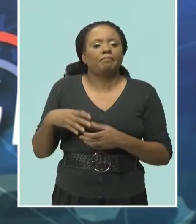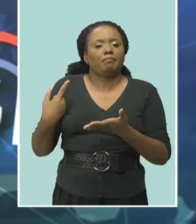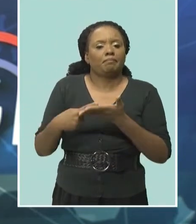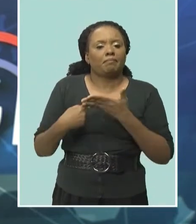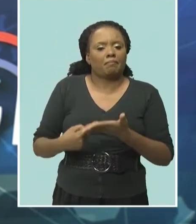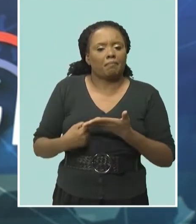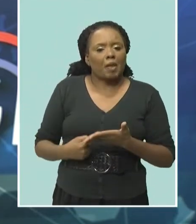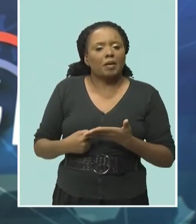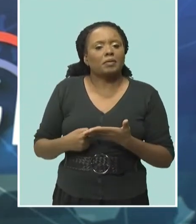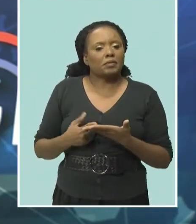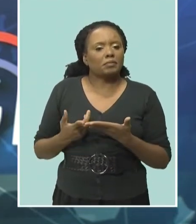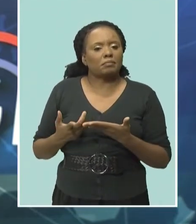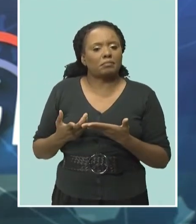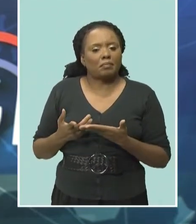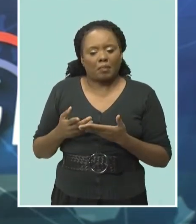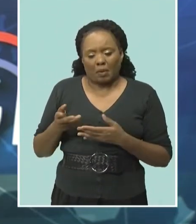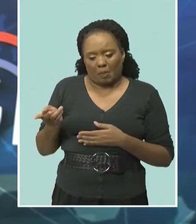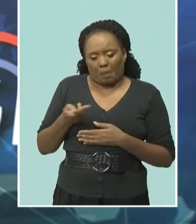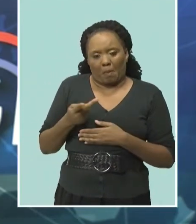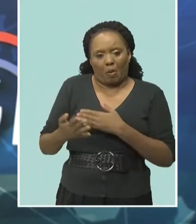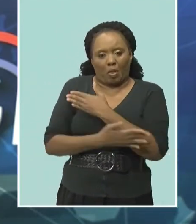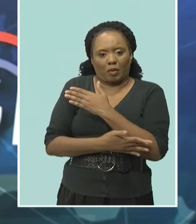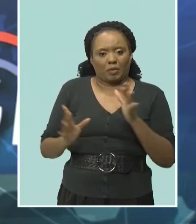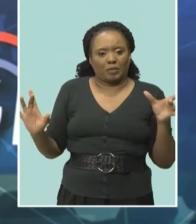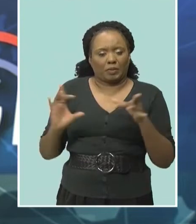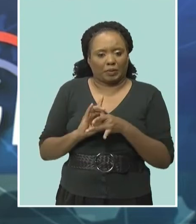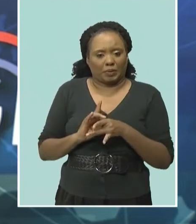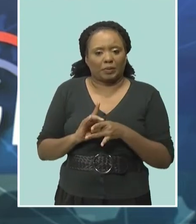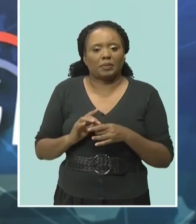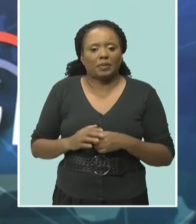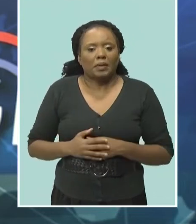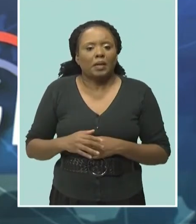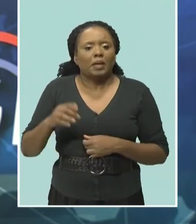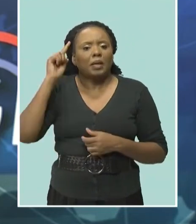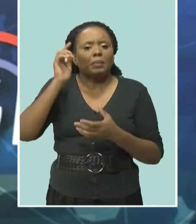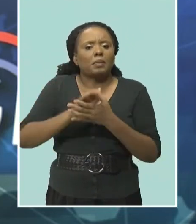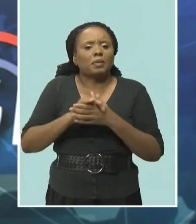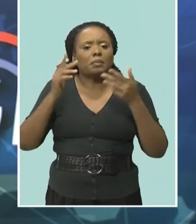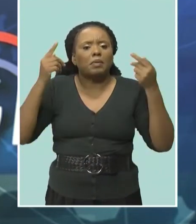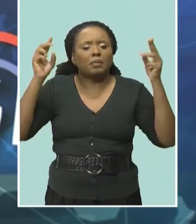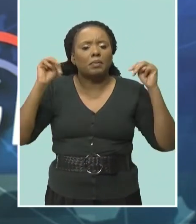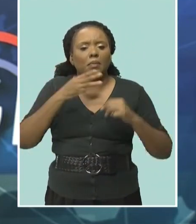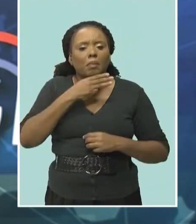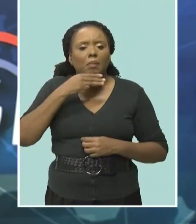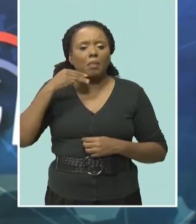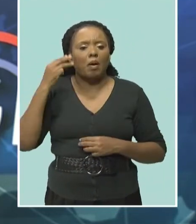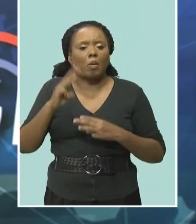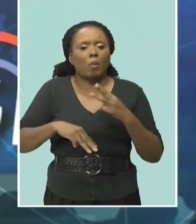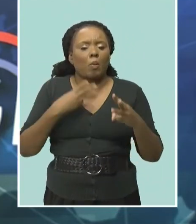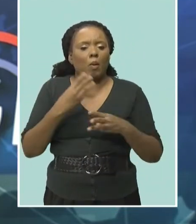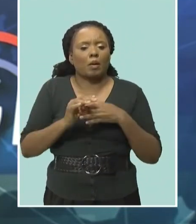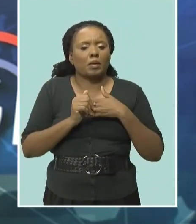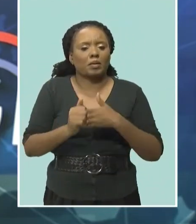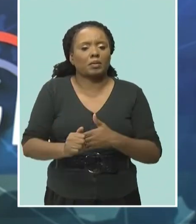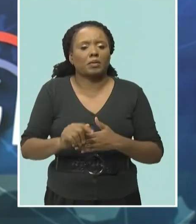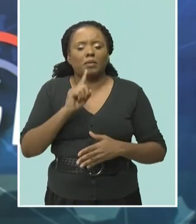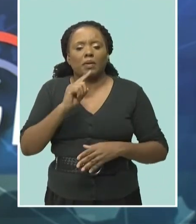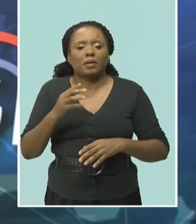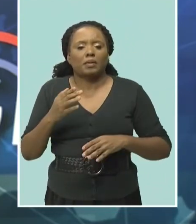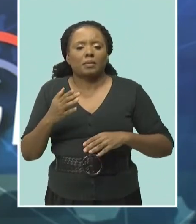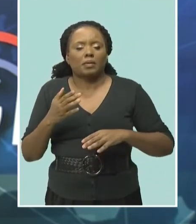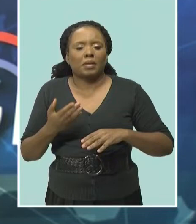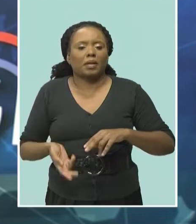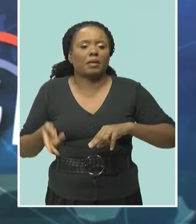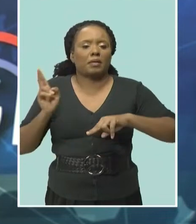Barbados. Mr. Furstenwood believes Prime Minister Mia Amor-Mottley's global leadership increased the opportunities available for trade